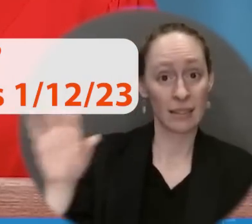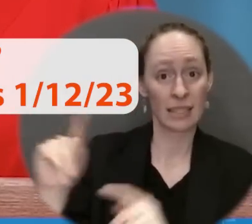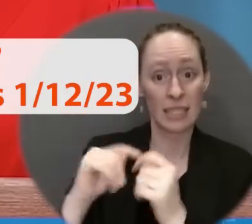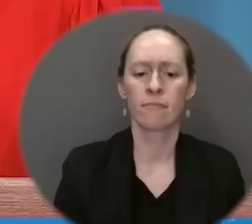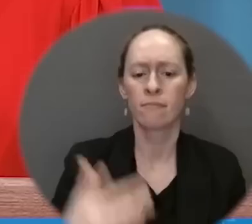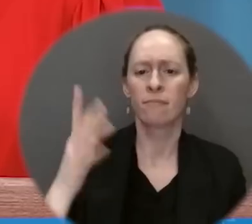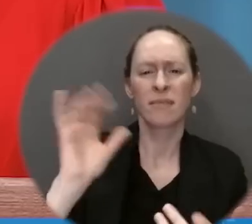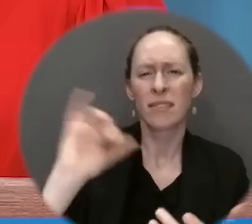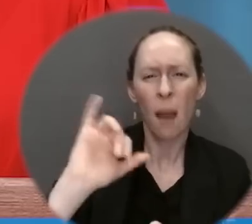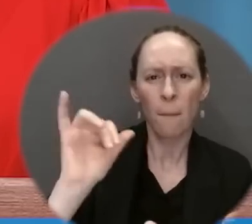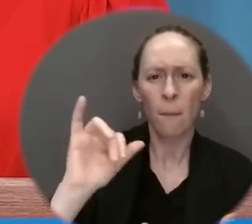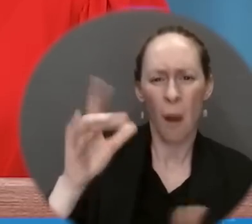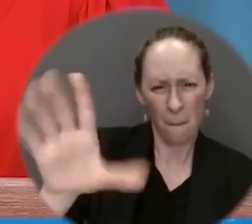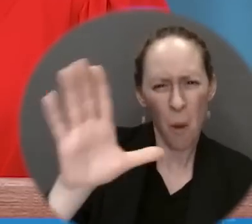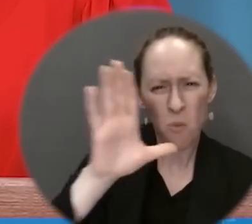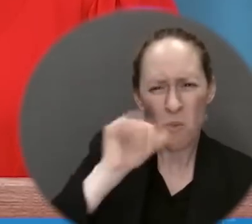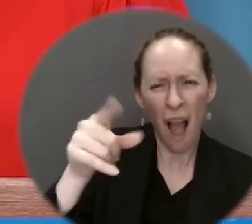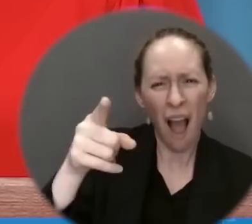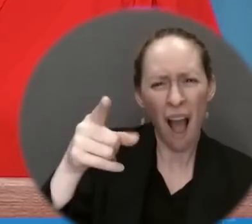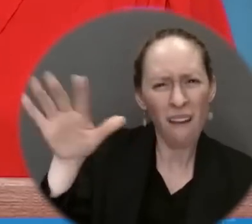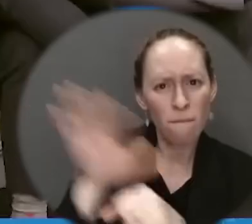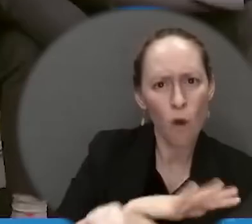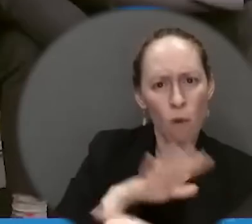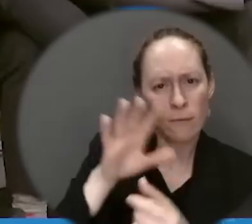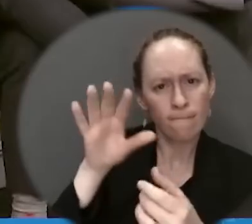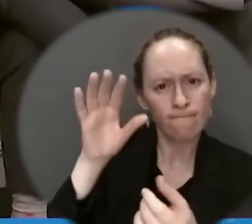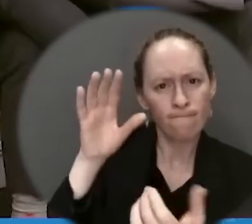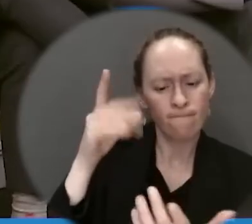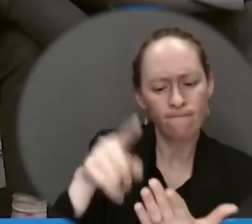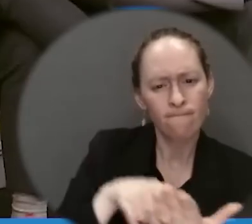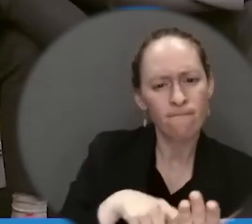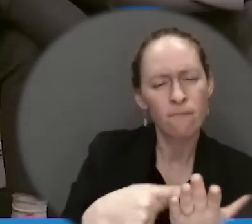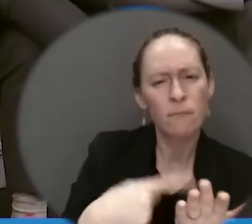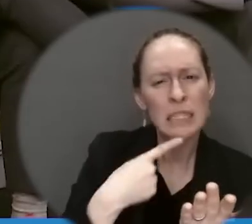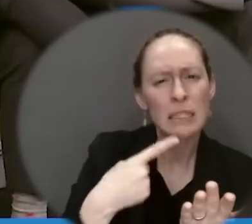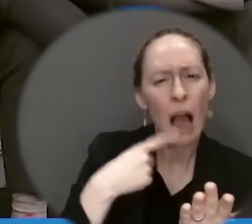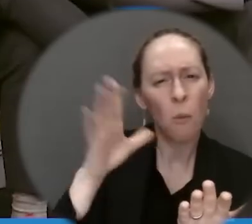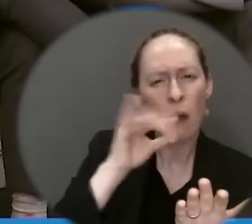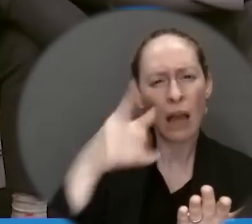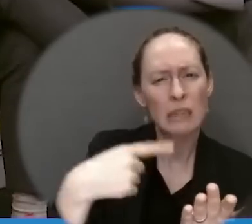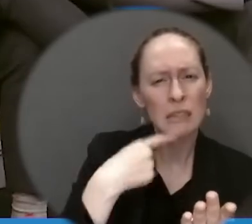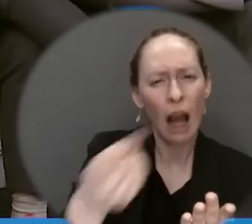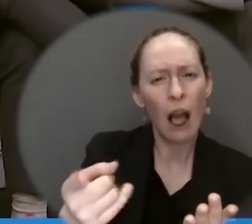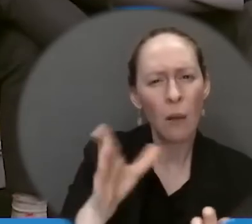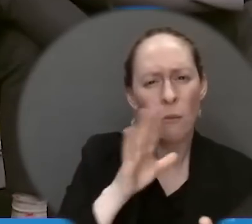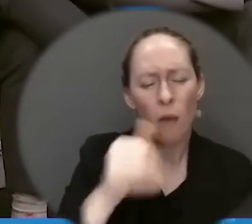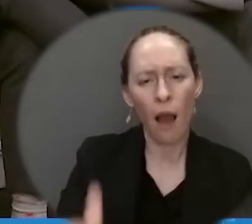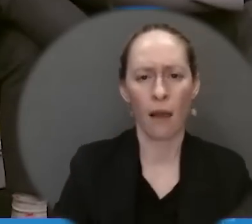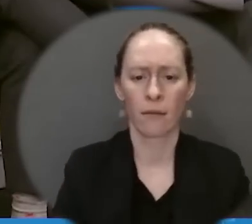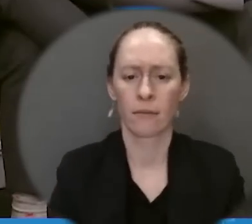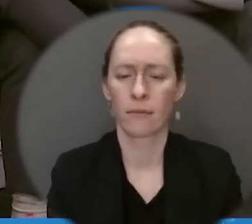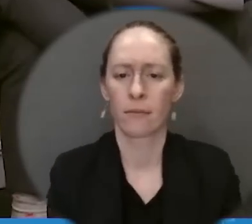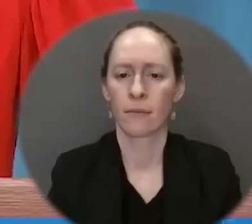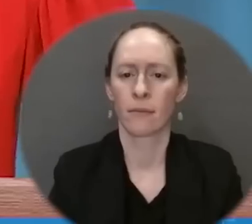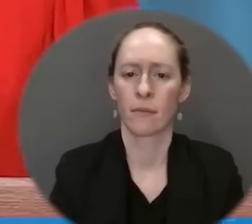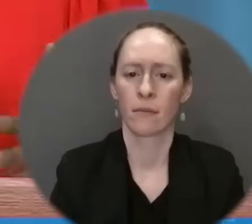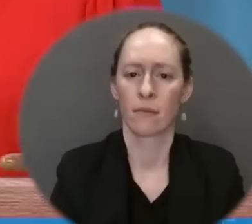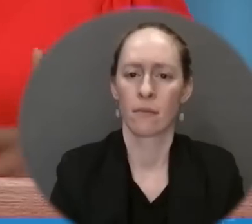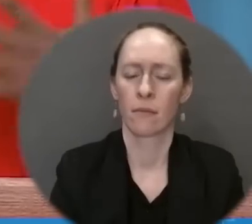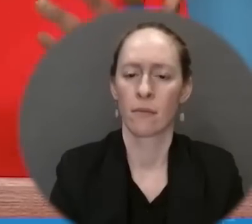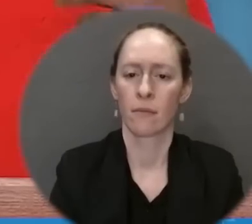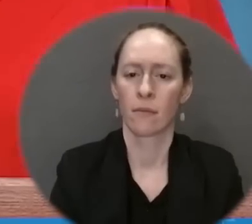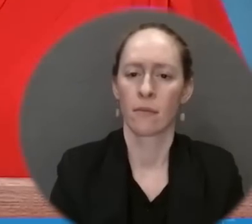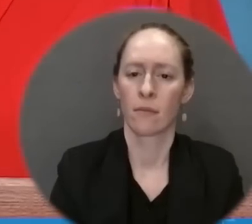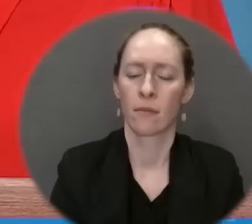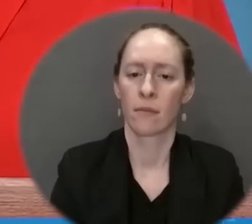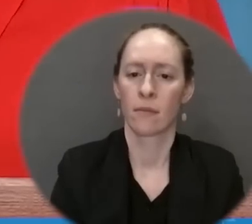out to the archive process. So why did you fully describe the documents when we were firstly asked this week? Because I actually answered that question.